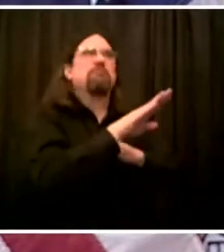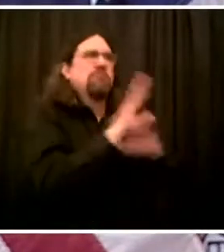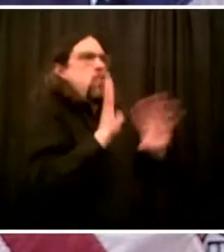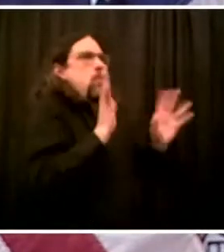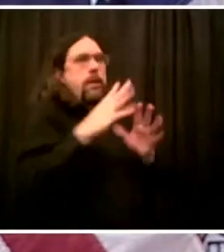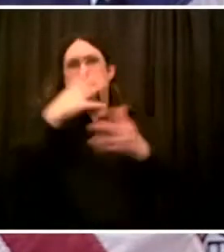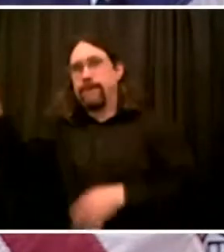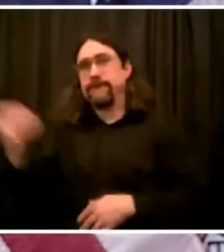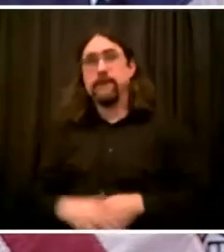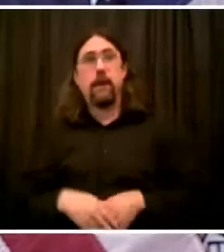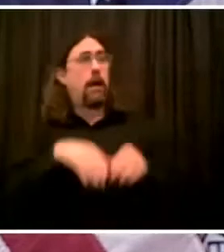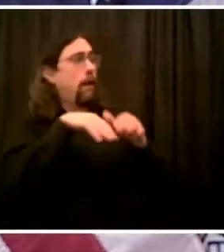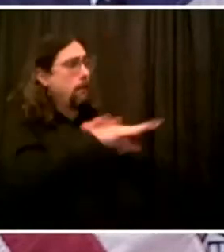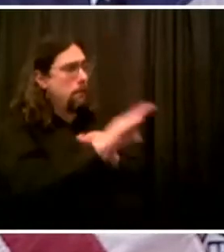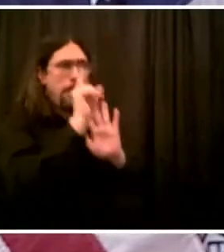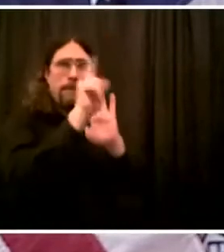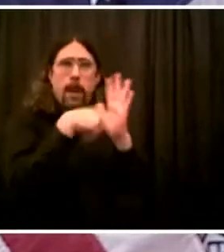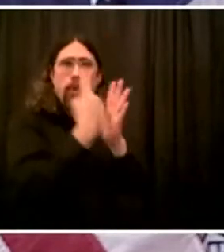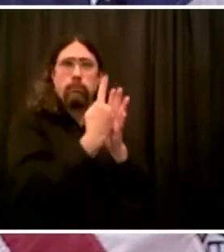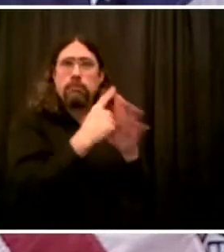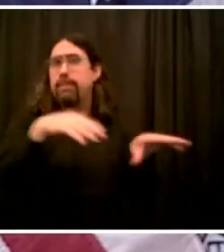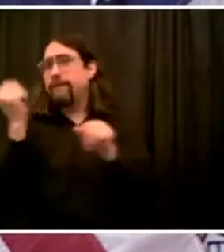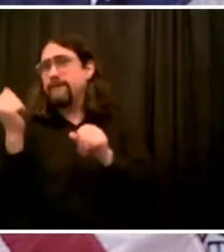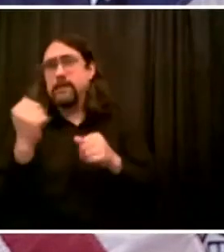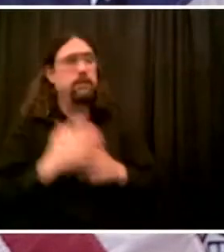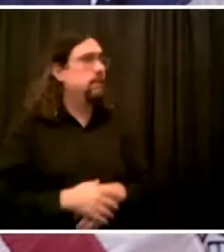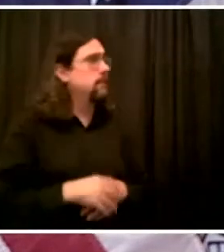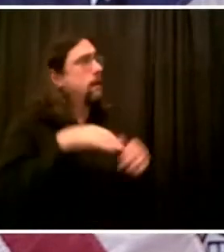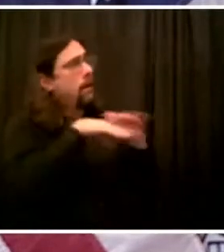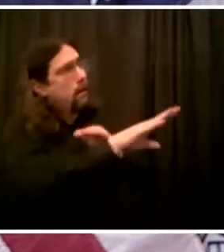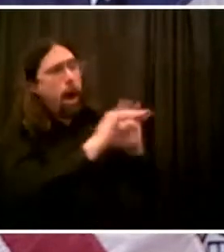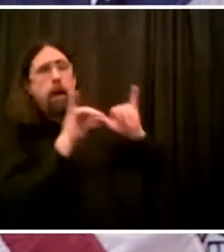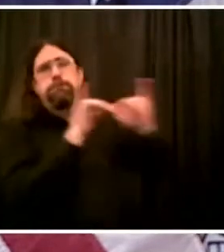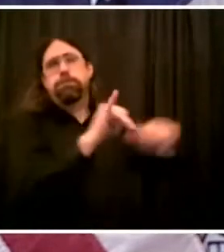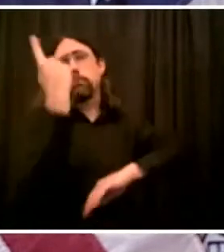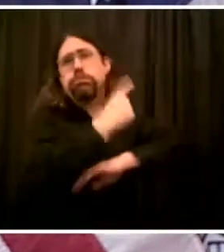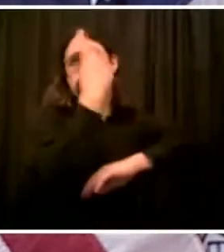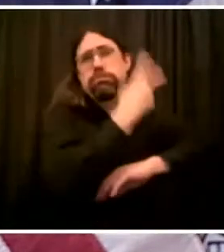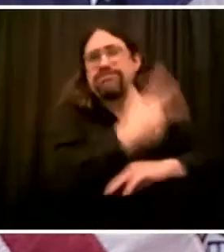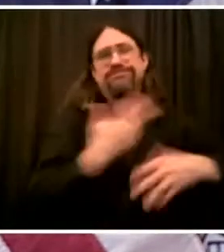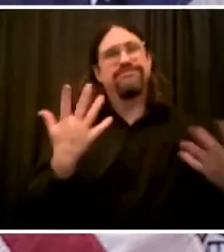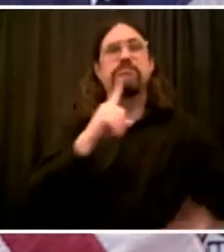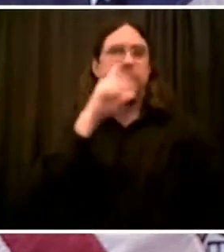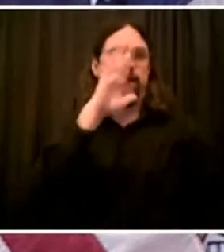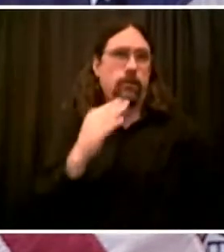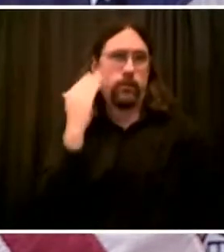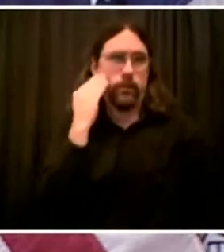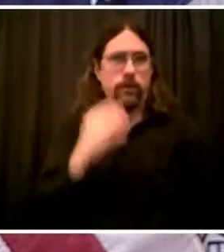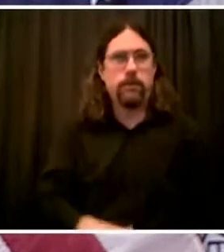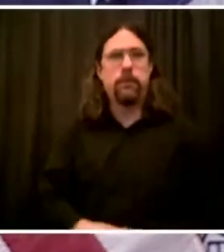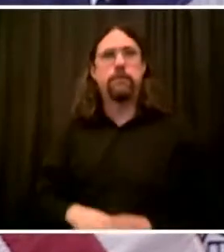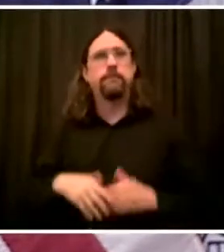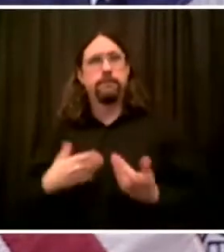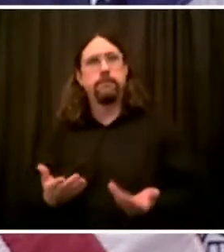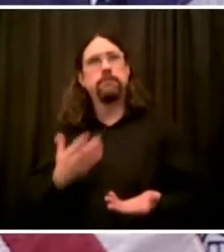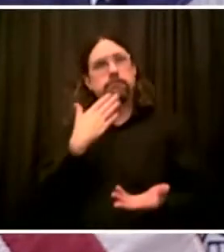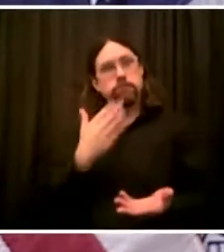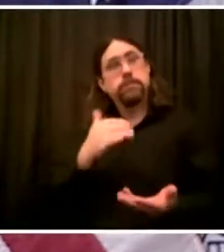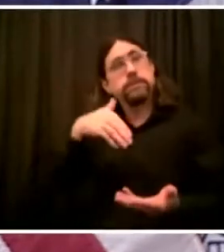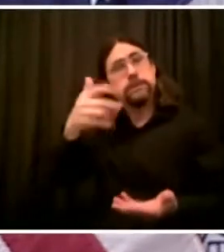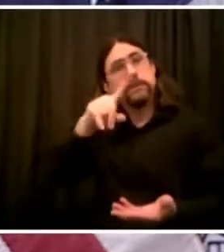morning, Mr. Mayor. Another question about Dr. Barbeau. I understand you want to get more information about this latest report, but I'm